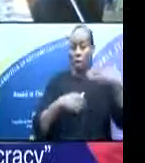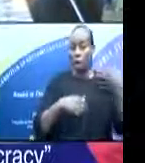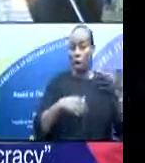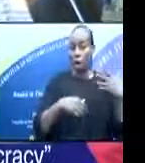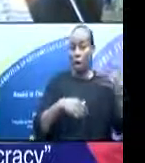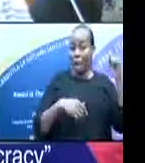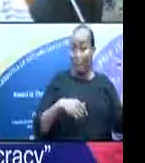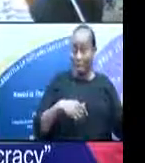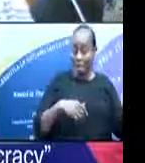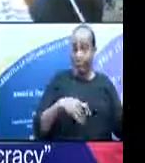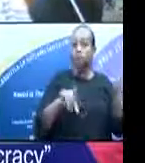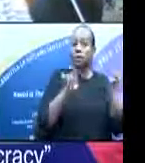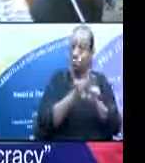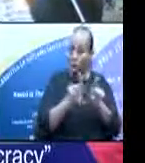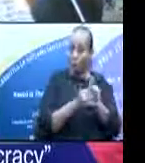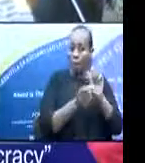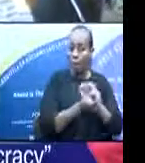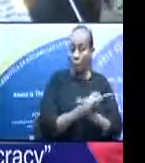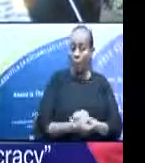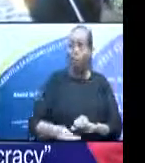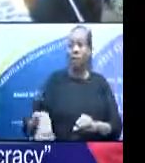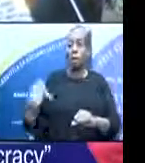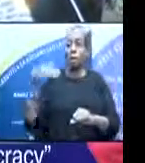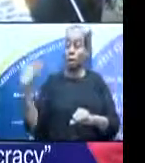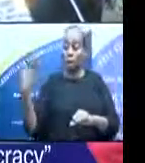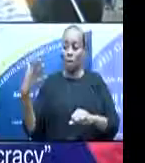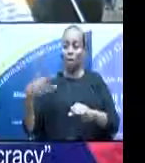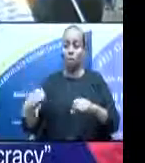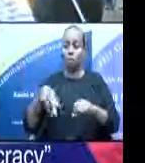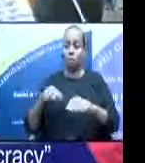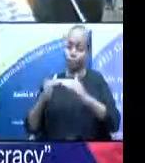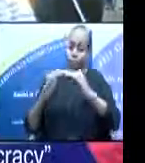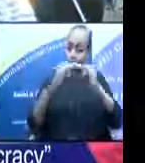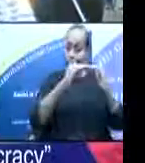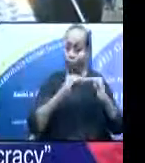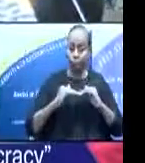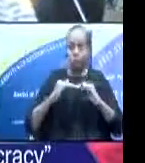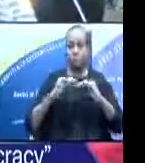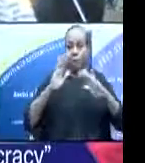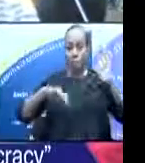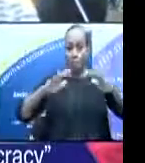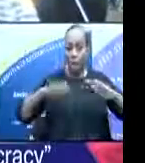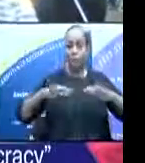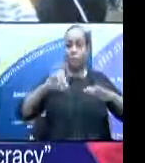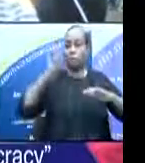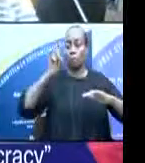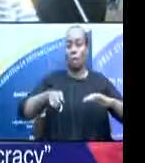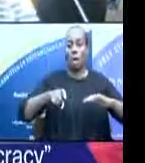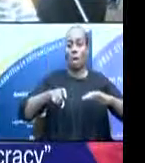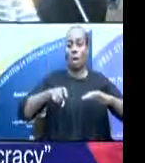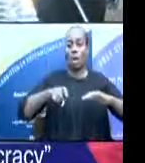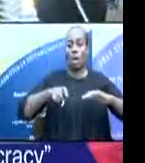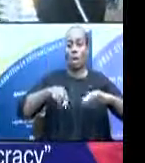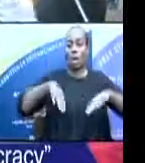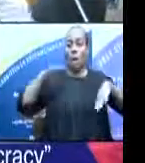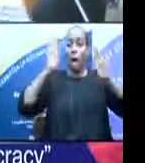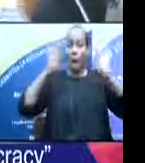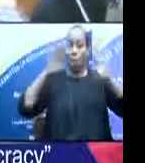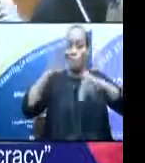left must happen on the right. The equation must balance. All animals must be equal in this form.